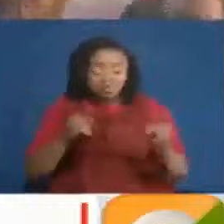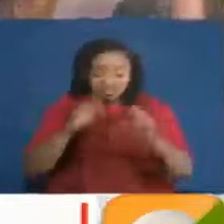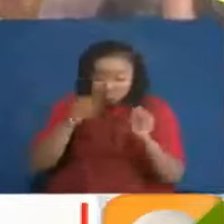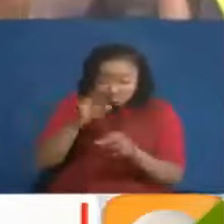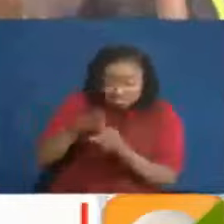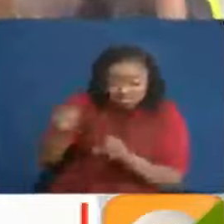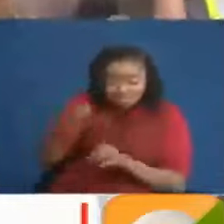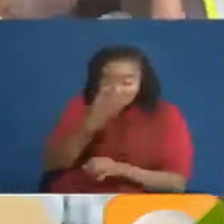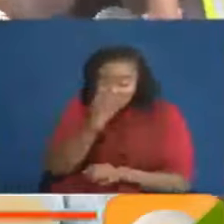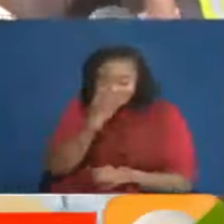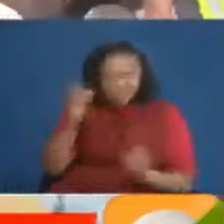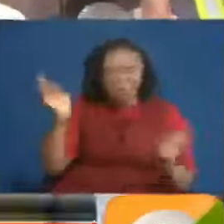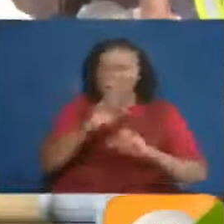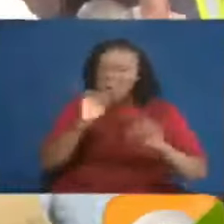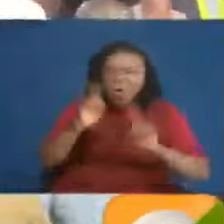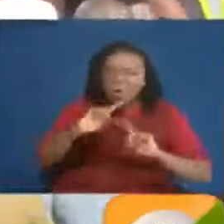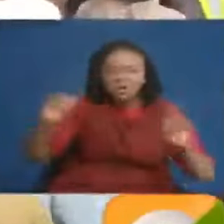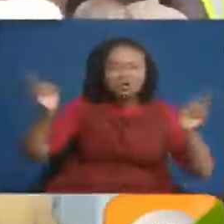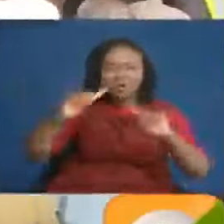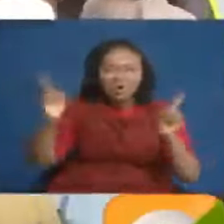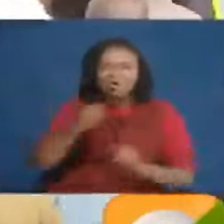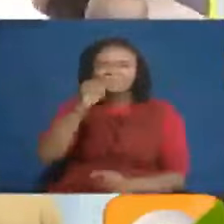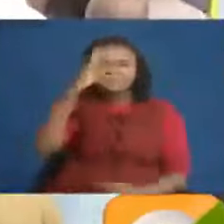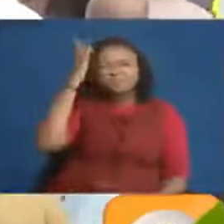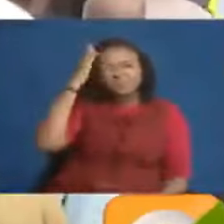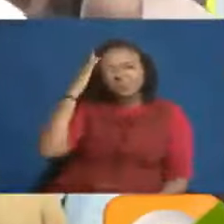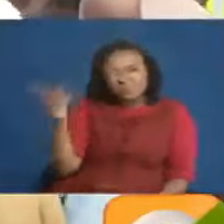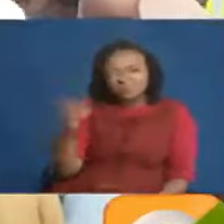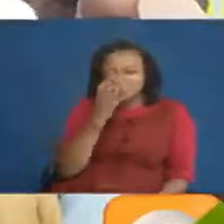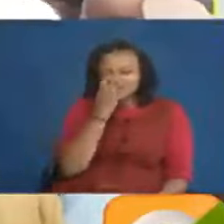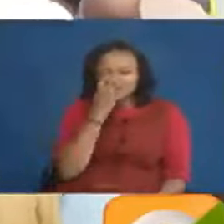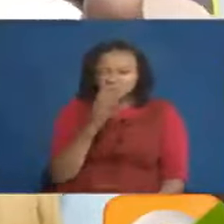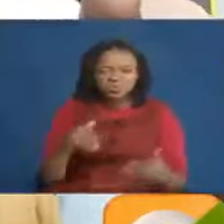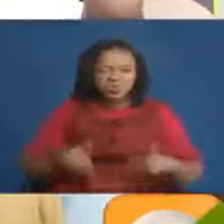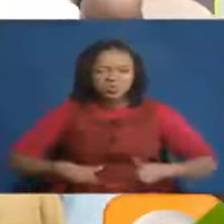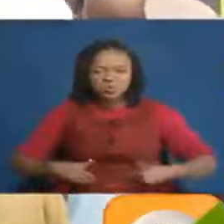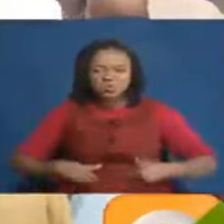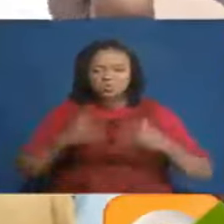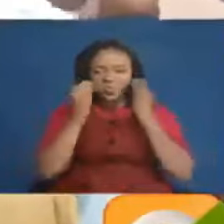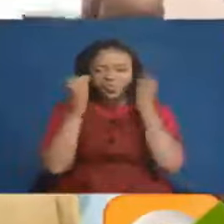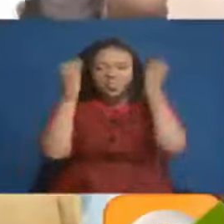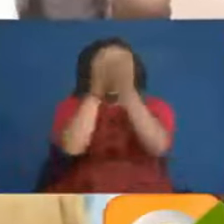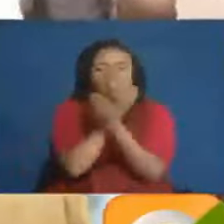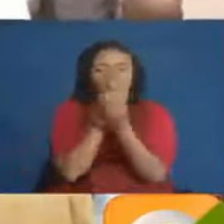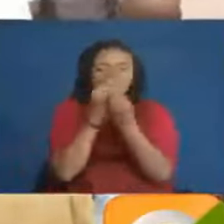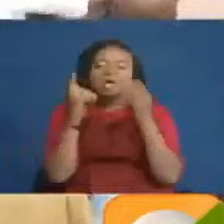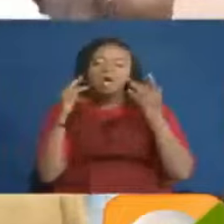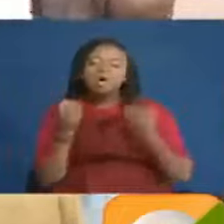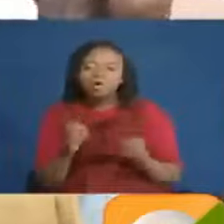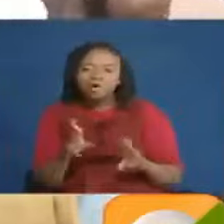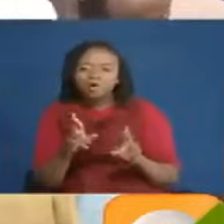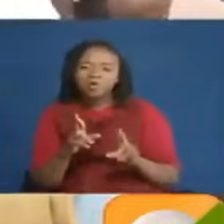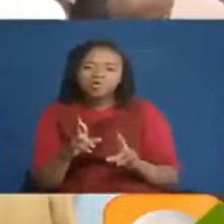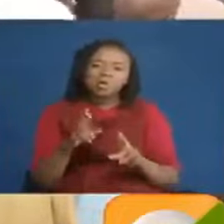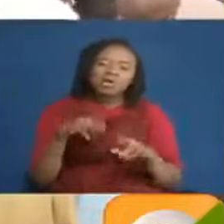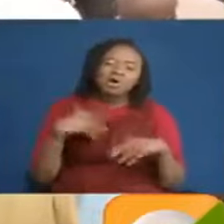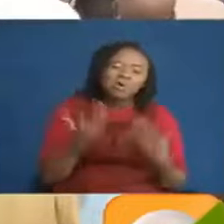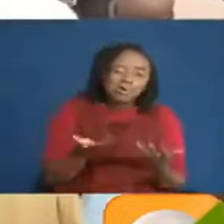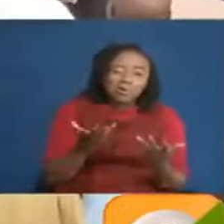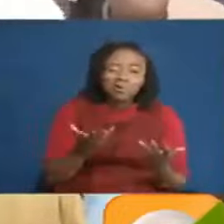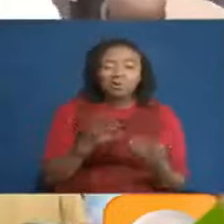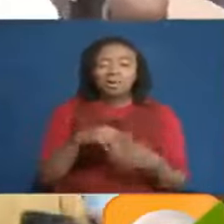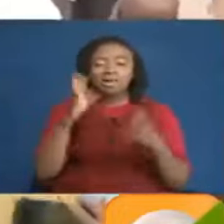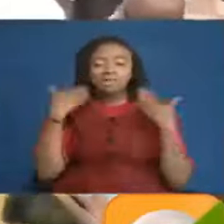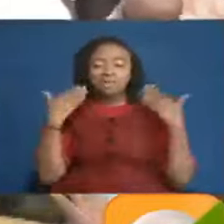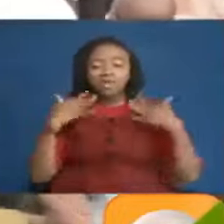mchagua. Unajua rais anadanganywa na vijana. Oh, Wameru walikupenda. Hata bila Gachagua